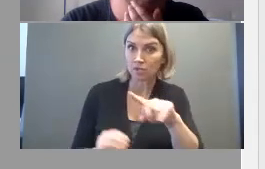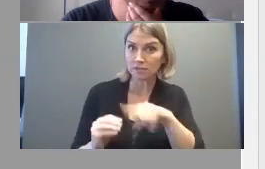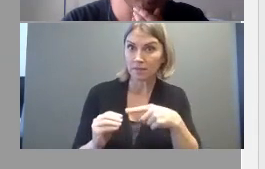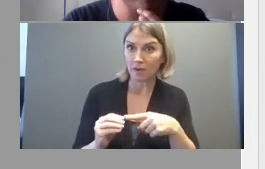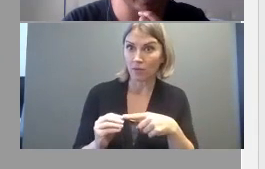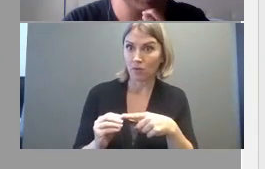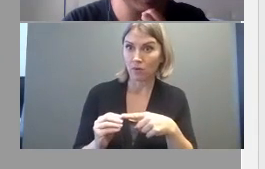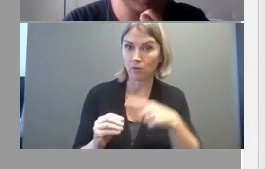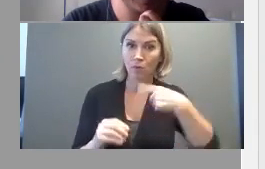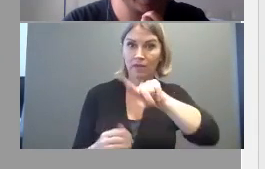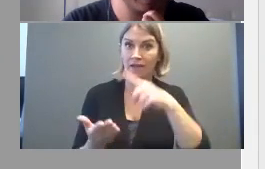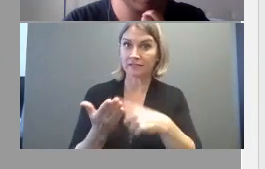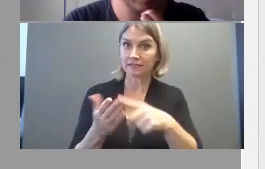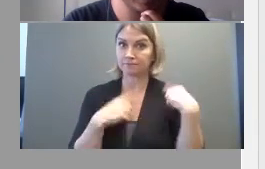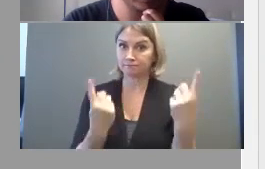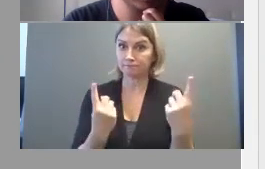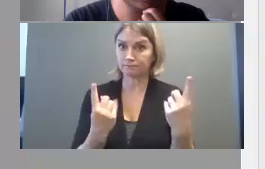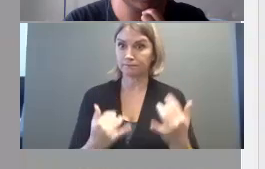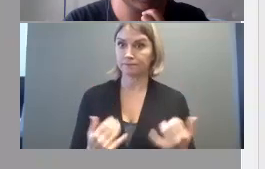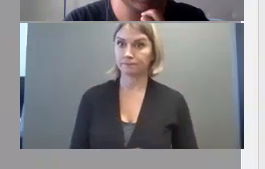what we have covered so far?